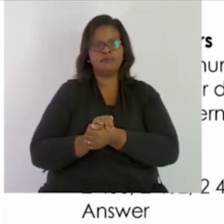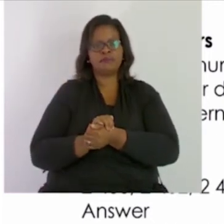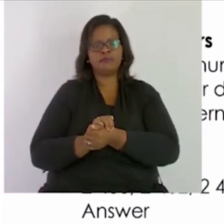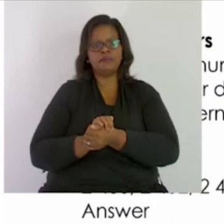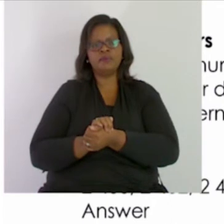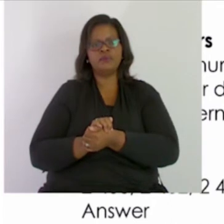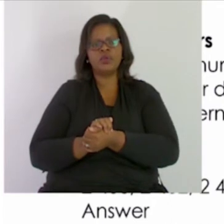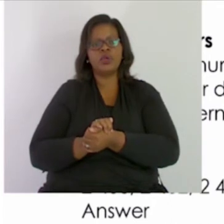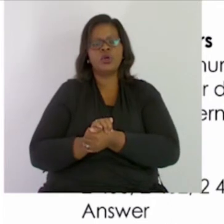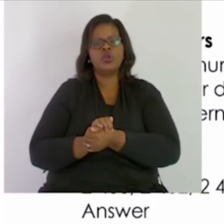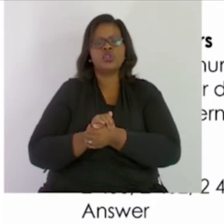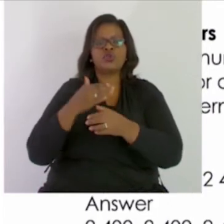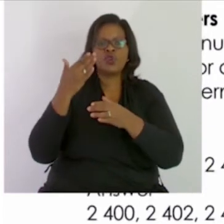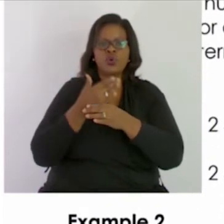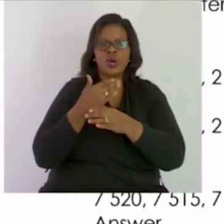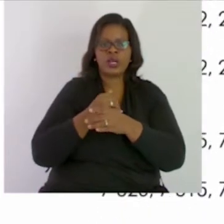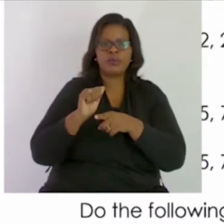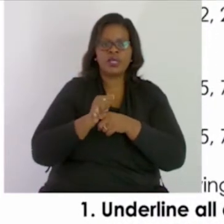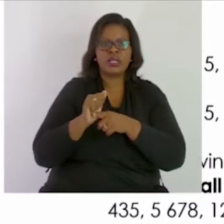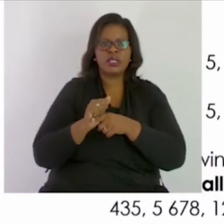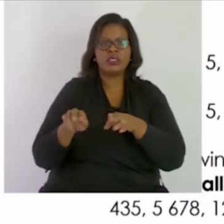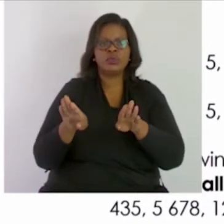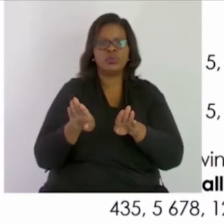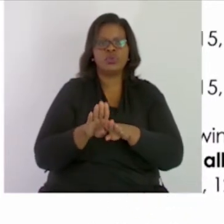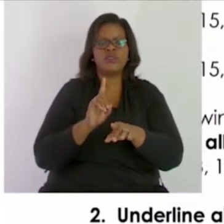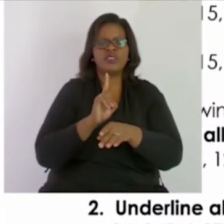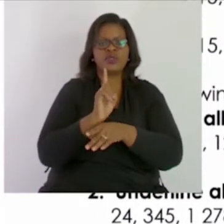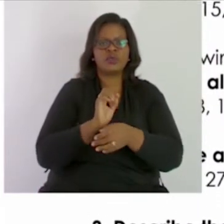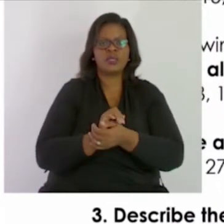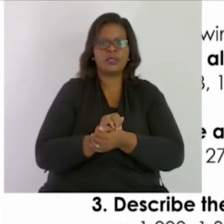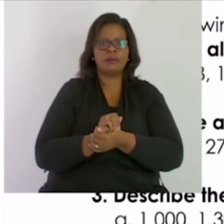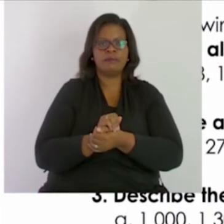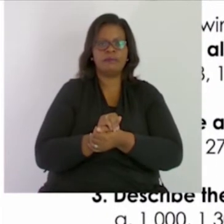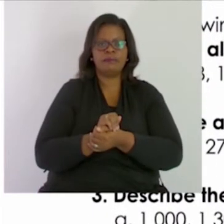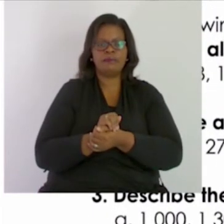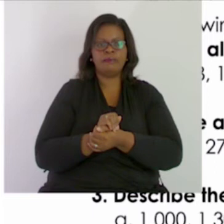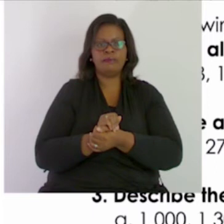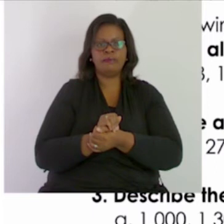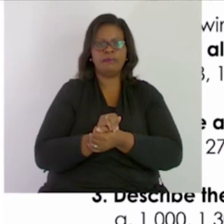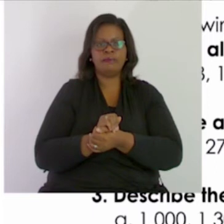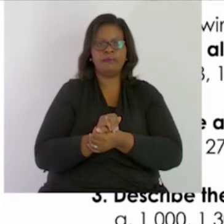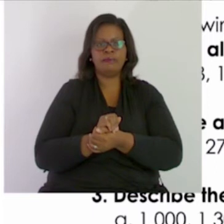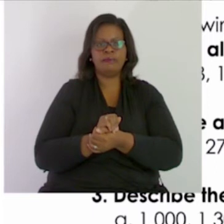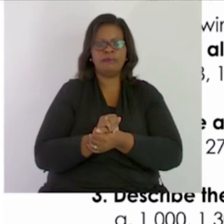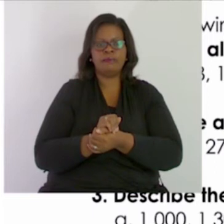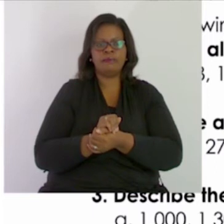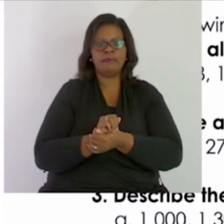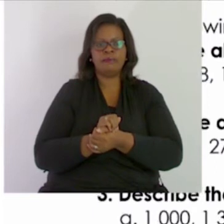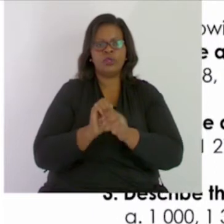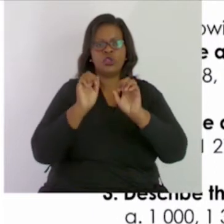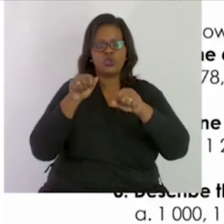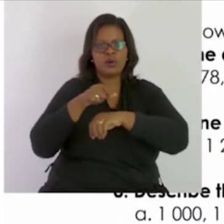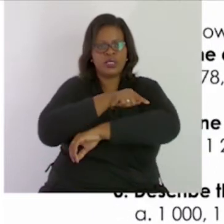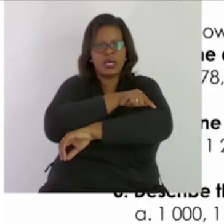So for your activity, the first one, you are supposed to